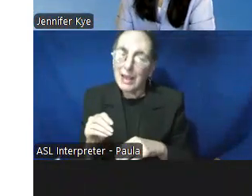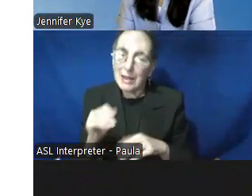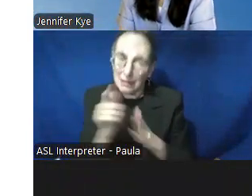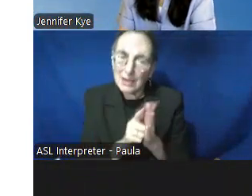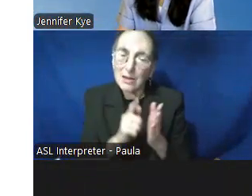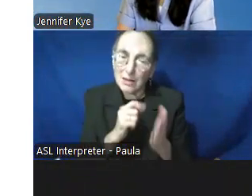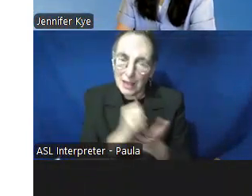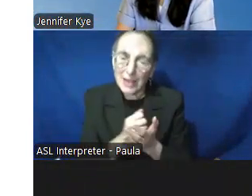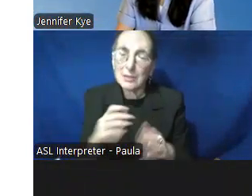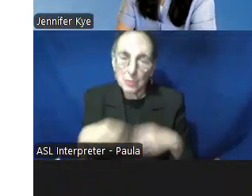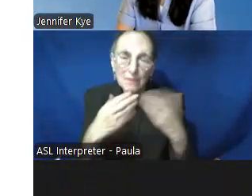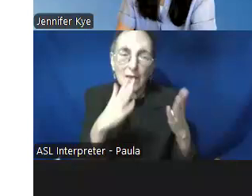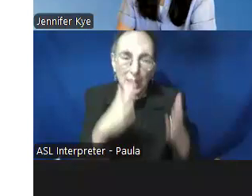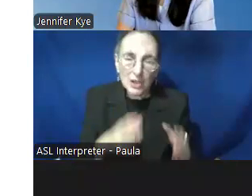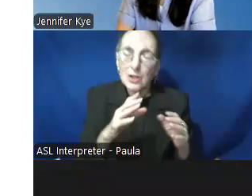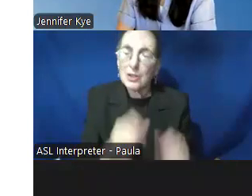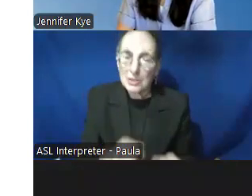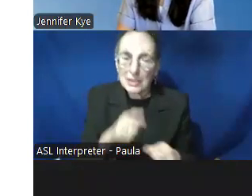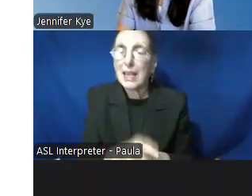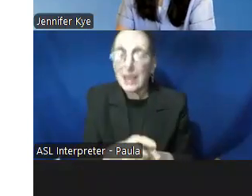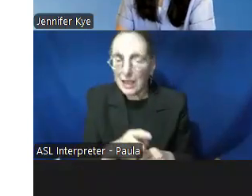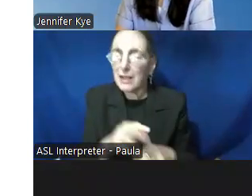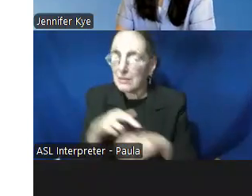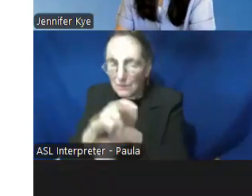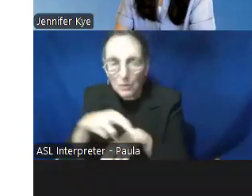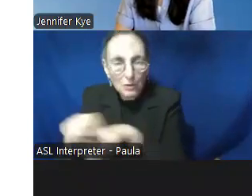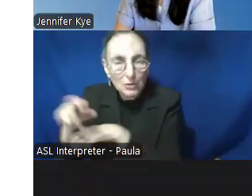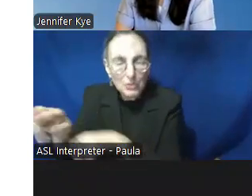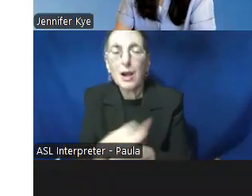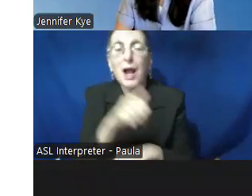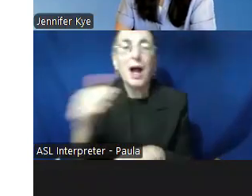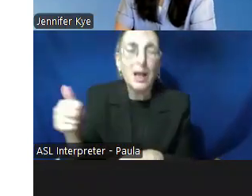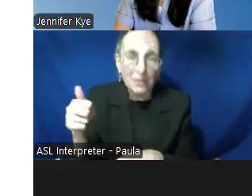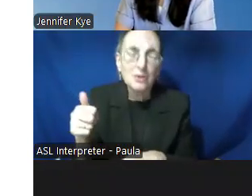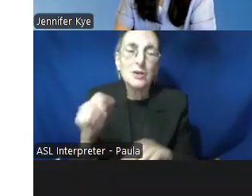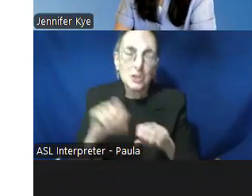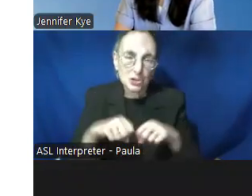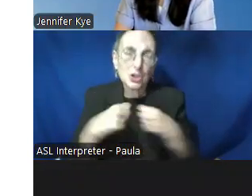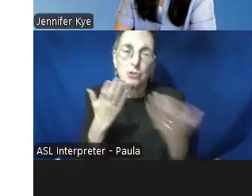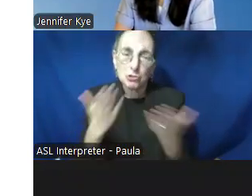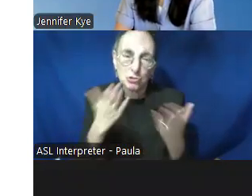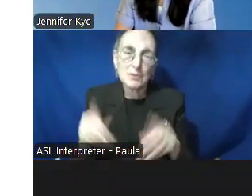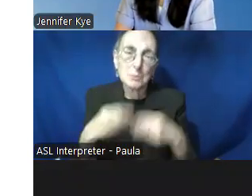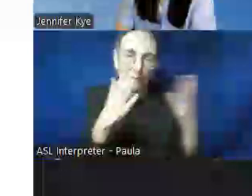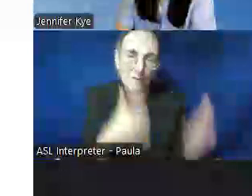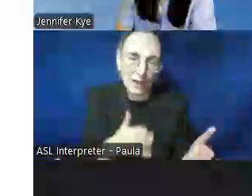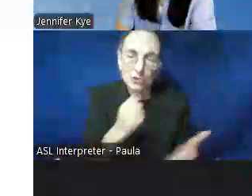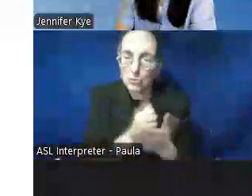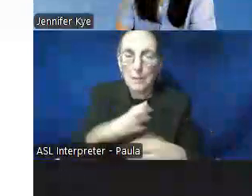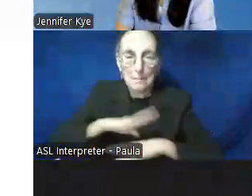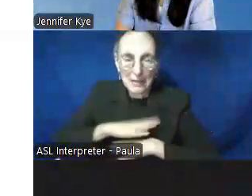really be looking to other social service providers to help meet these needs. And to give an